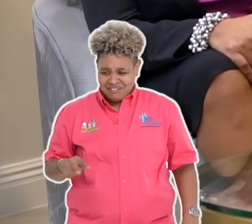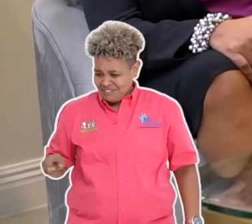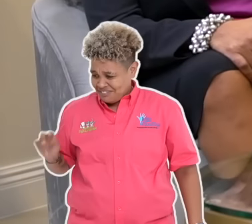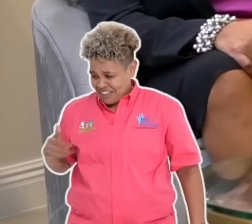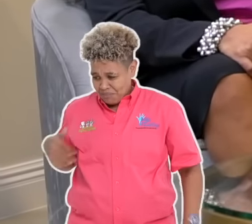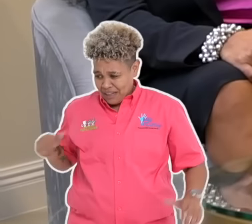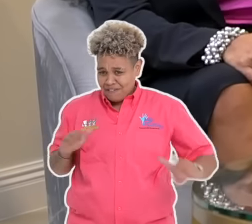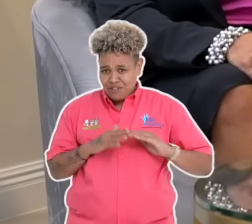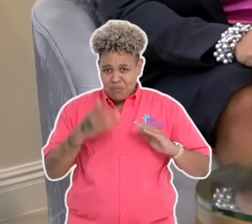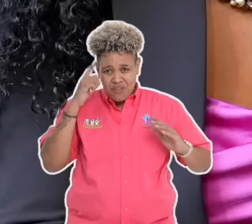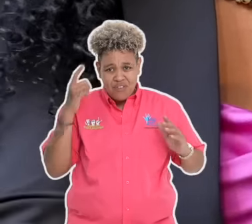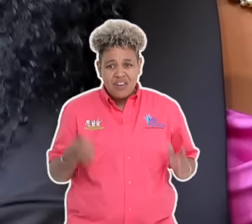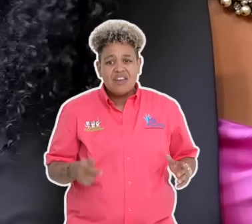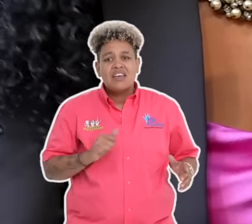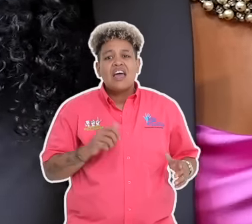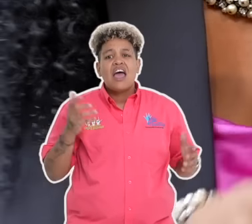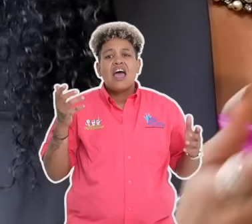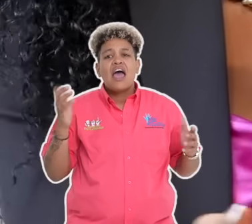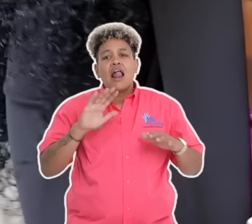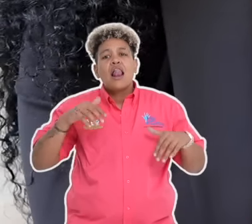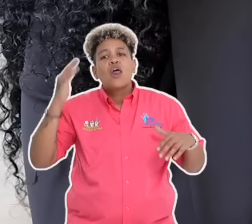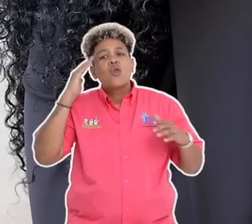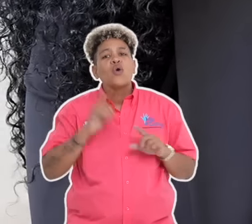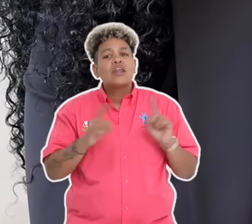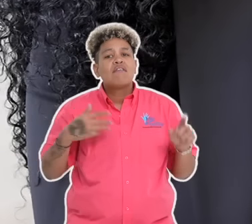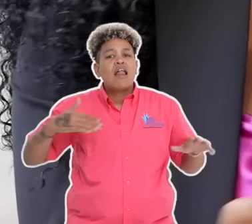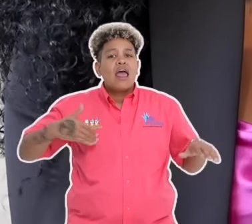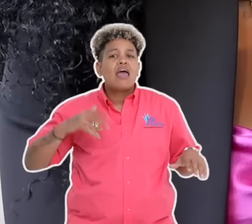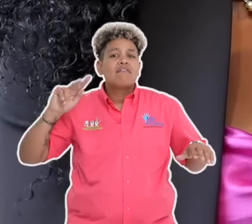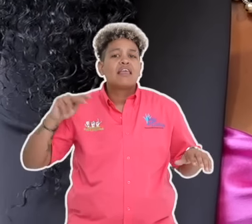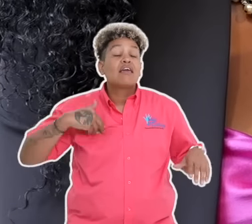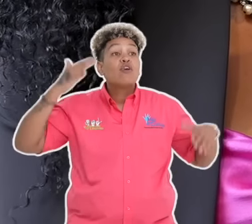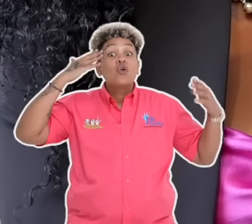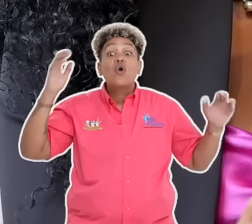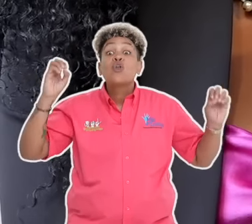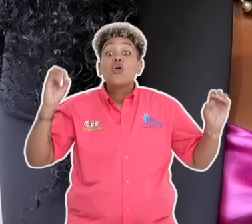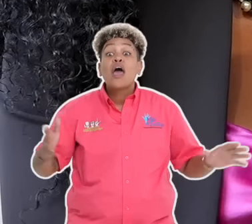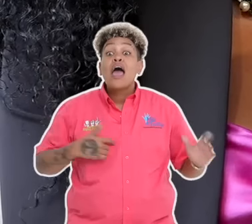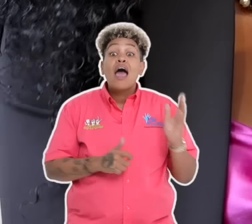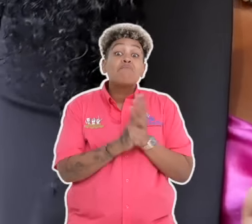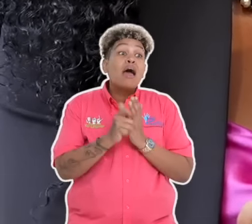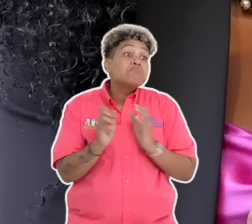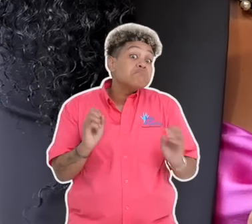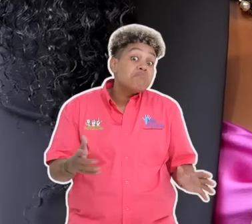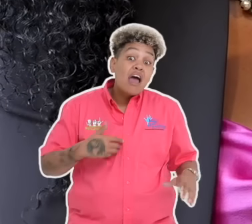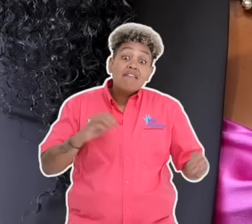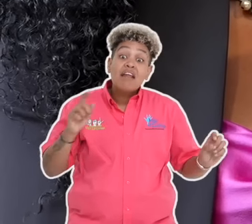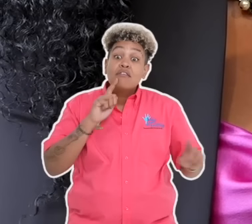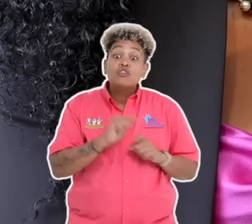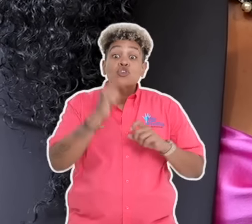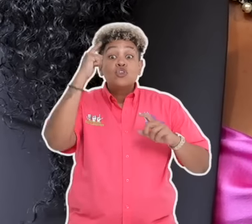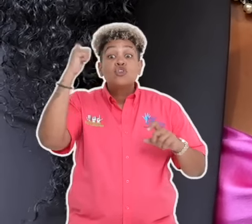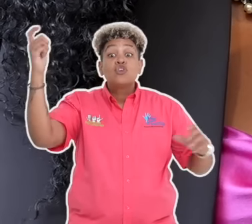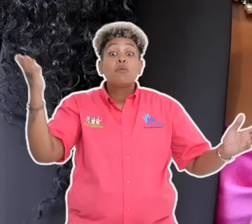And you're like, this is what I leave Jamaica for. This is what but I didn't know any different because I didn't have a TV. So I didn't know, I didn't have magazines. Yes. I